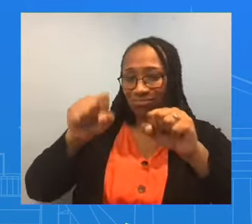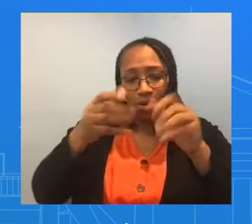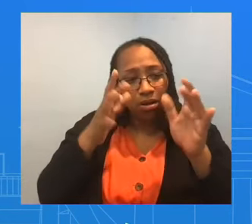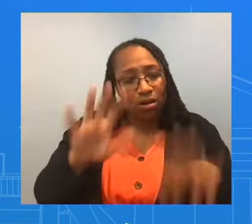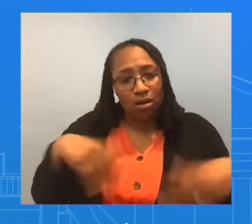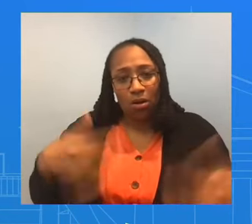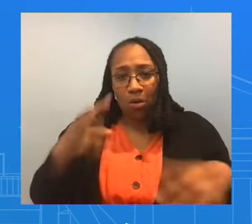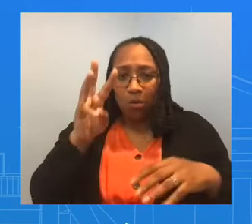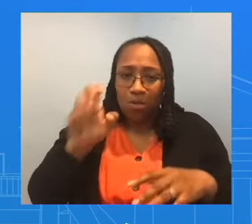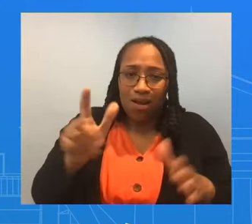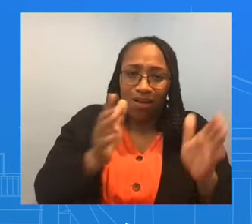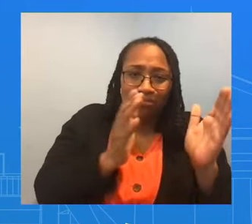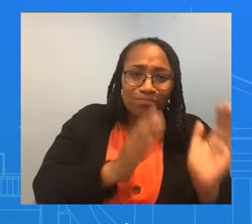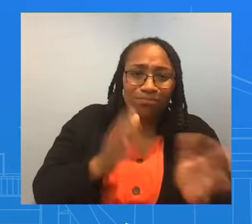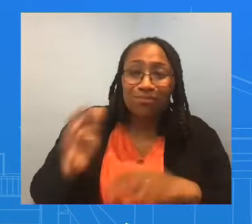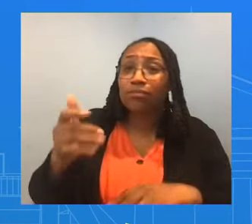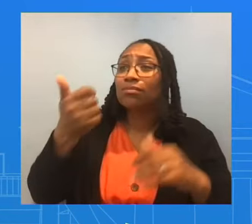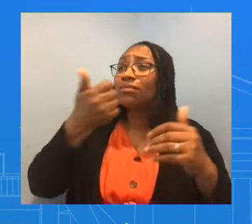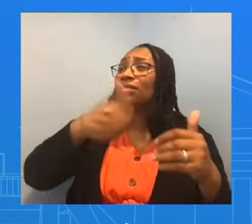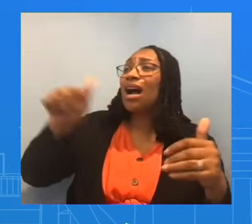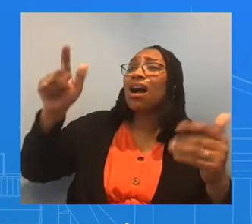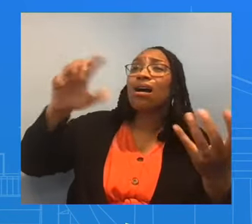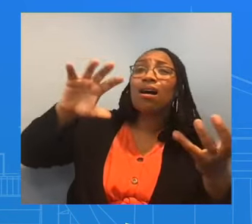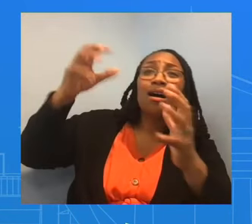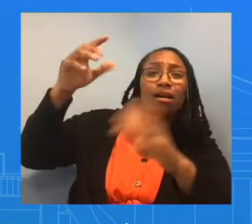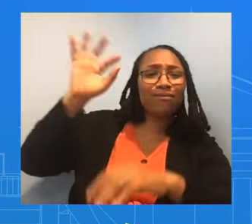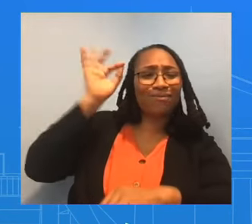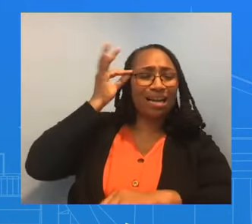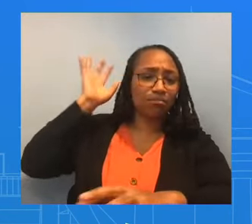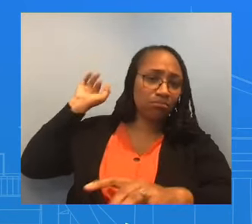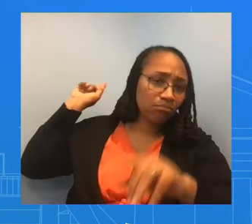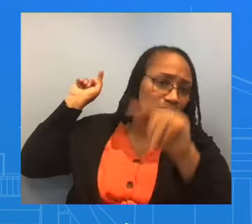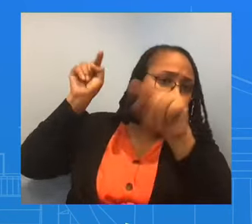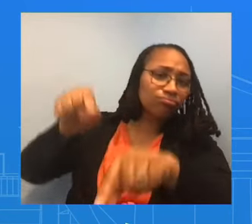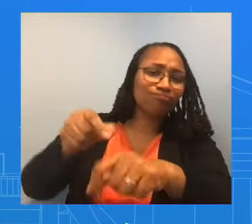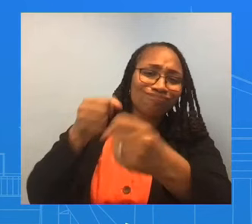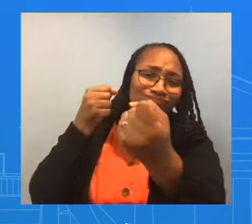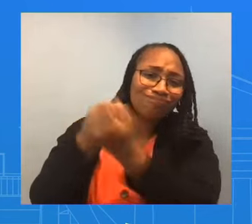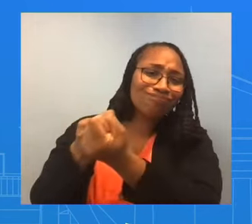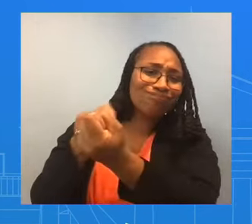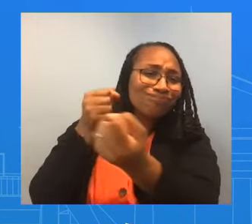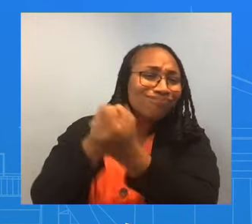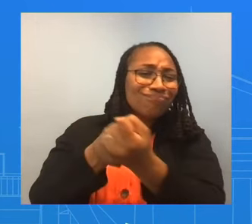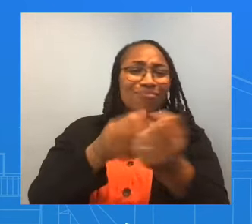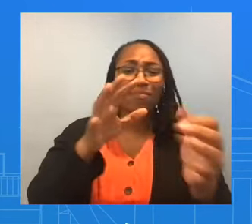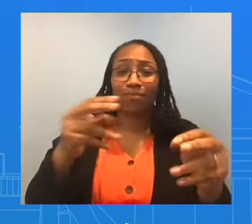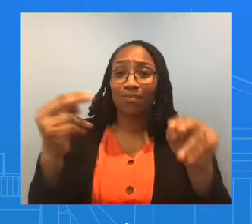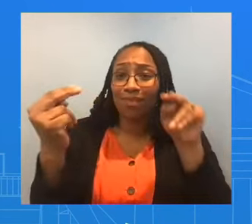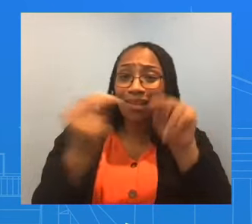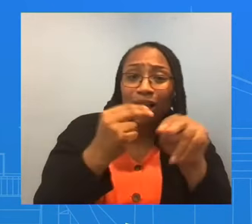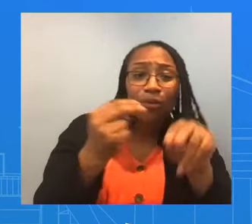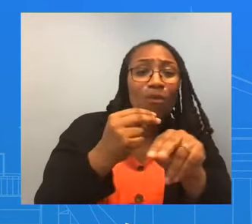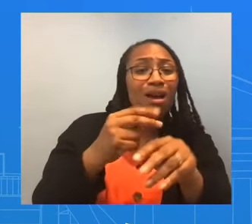The FHWA, which is the Federal Highway Administration Administrator, will be